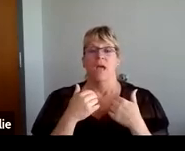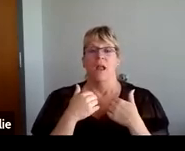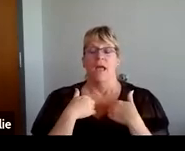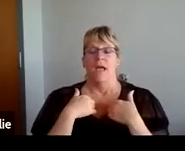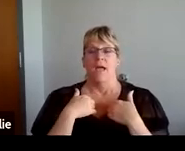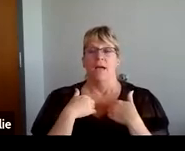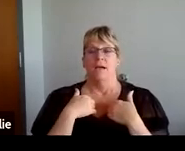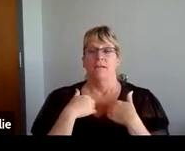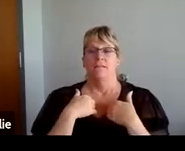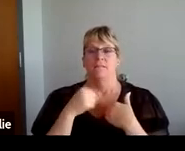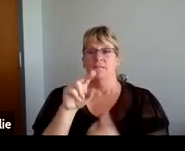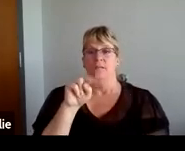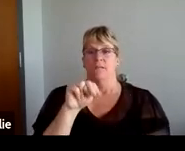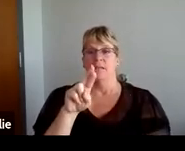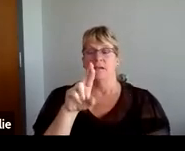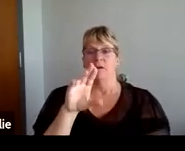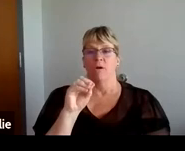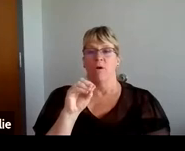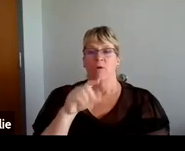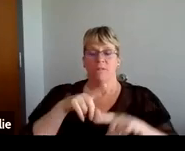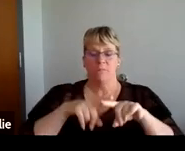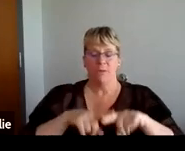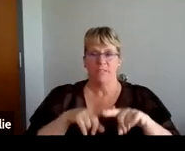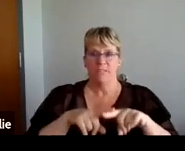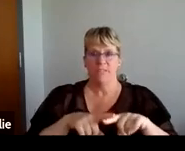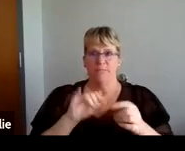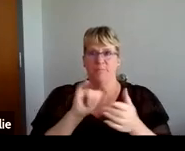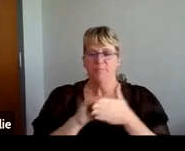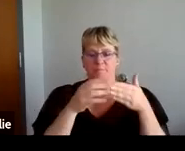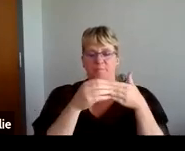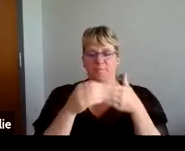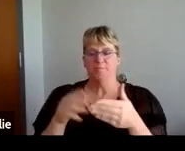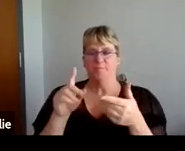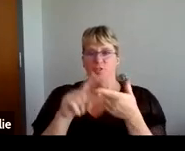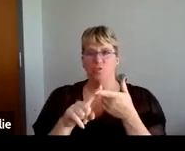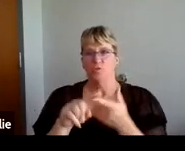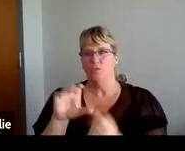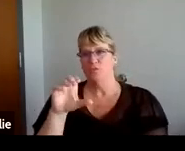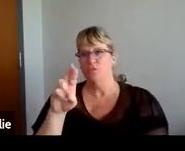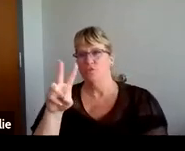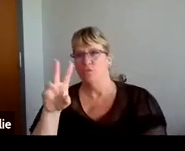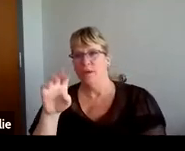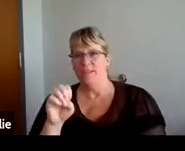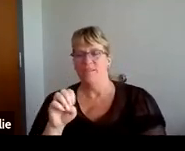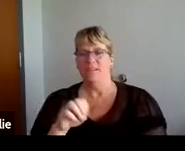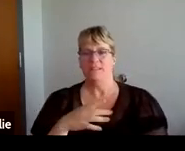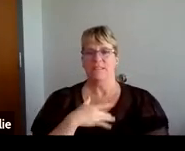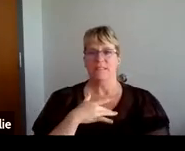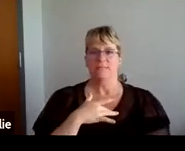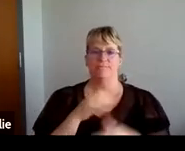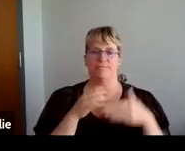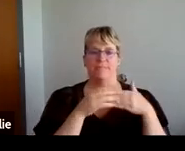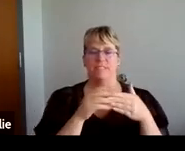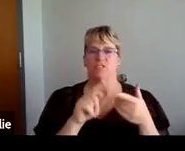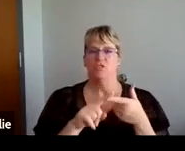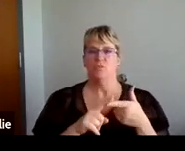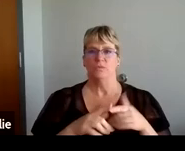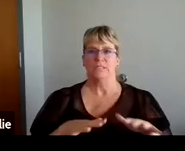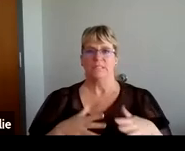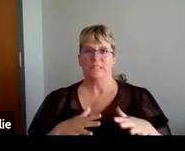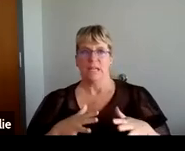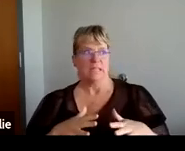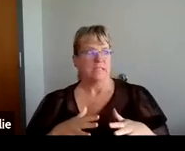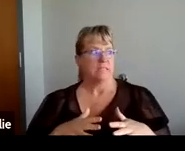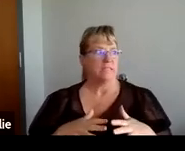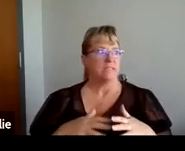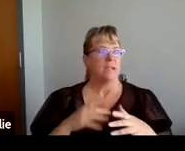a neurobiological dependence that leads to this craving, that leads to this anxiety, which